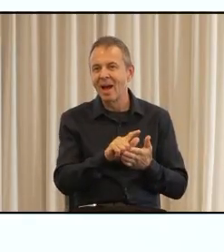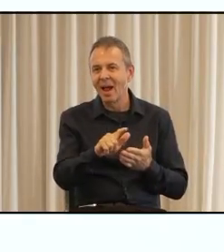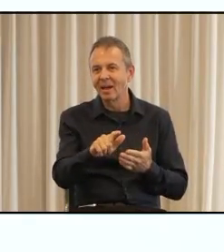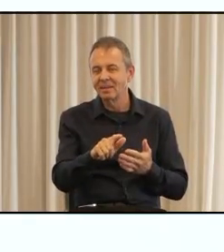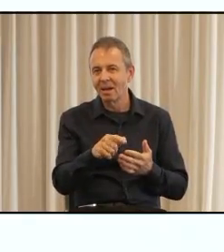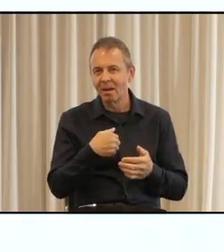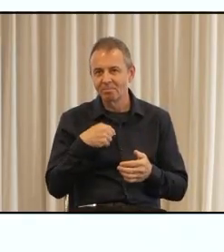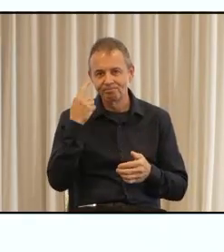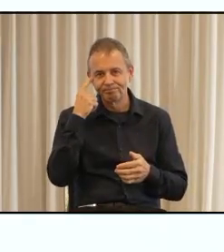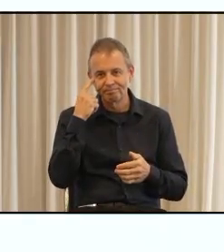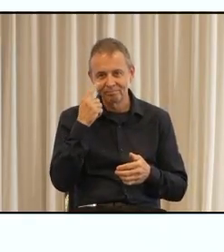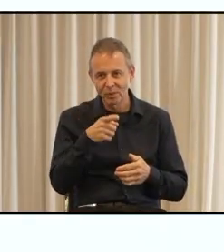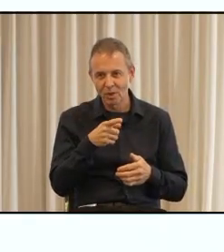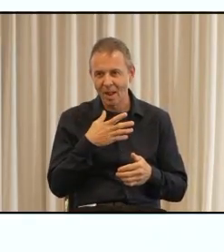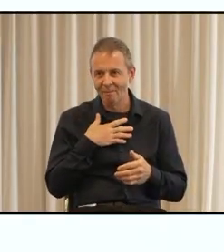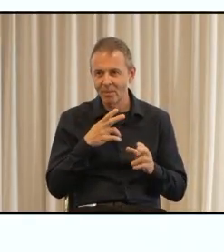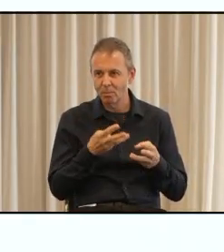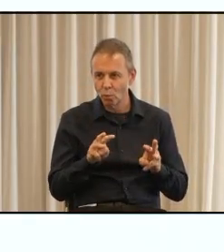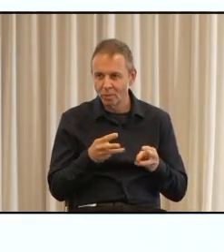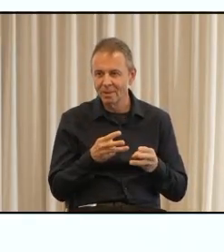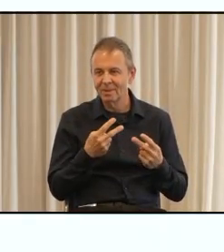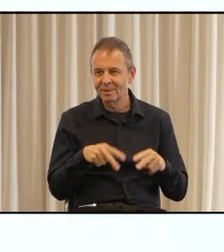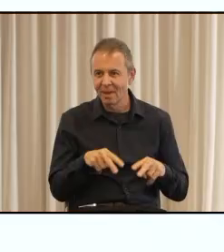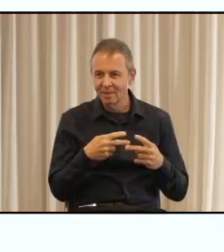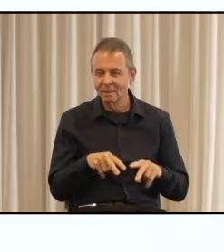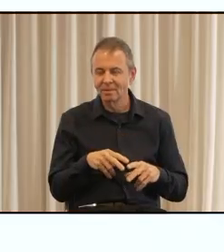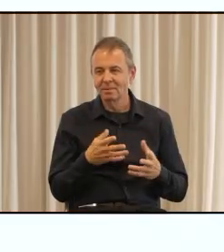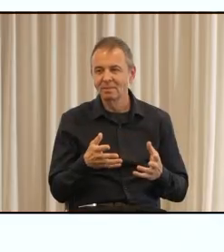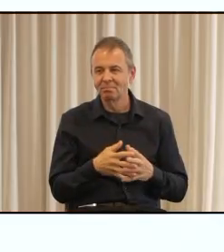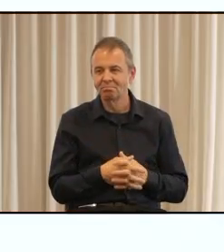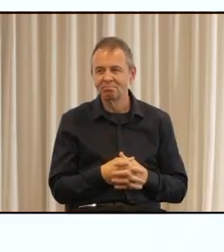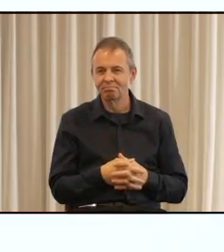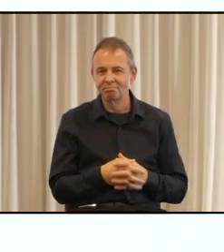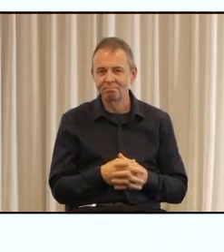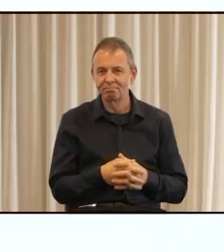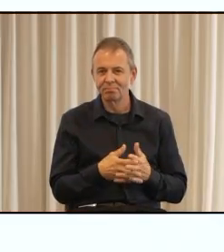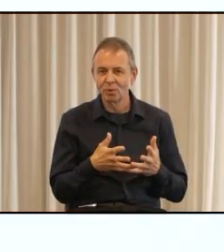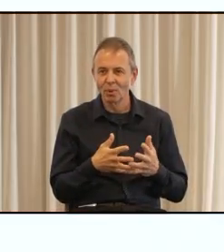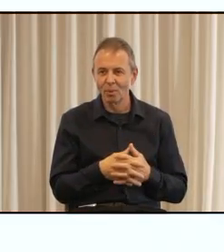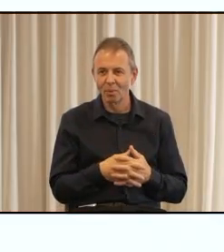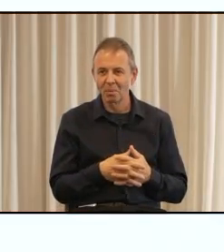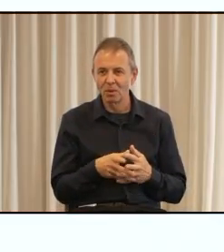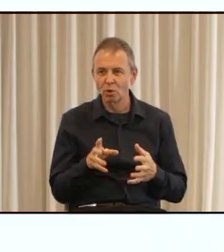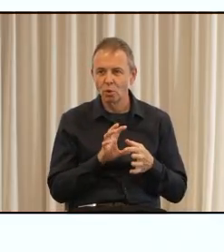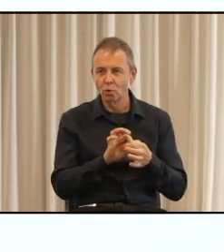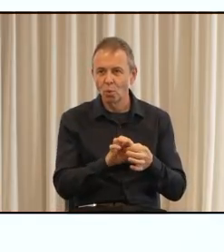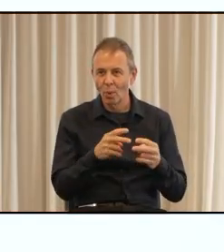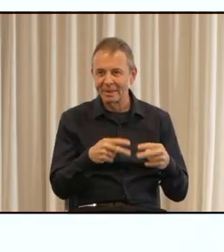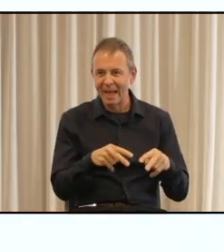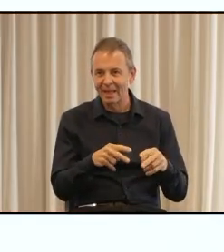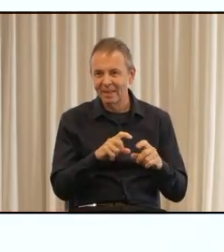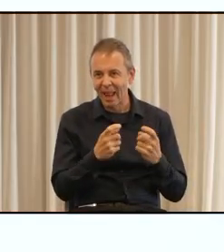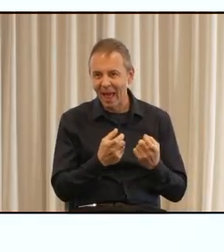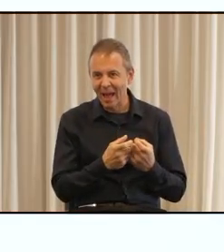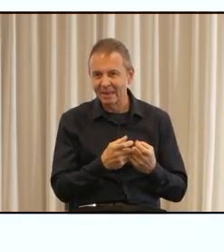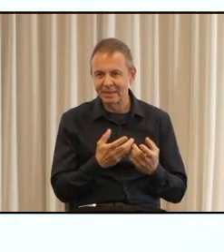the idea of she loves music, she loves dance. And for her to join a dance class, it was going to be very difficult because she